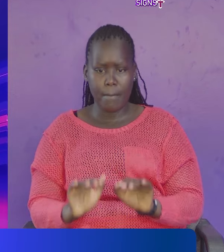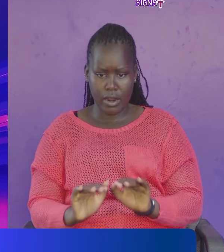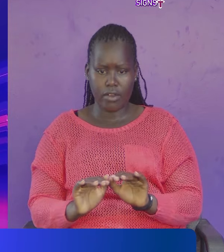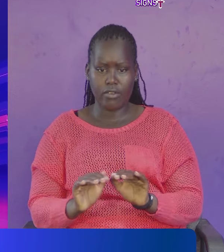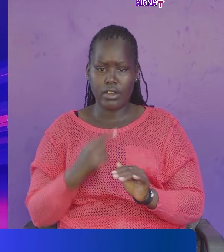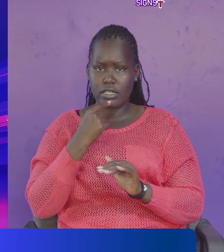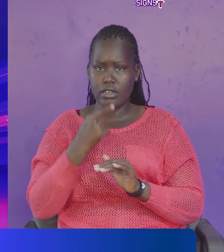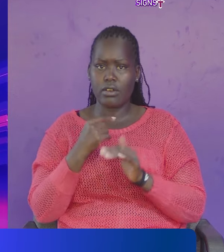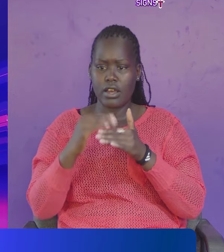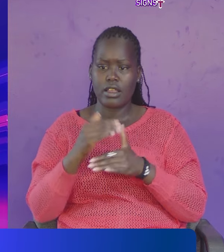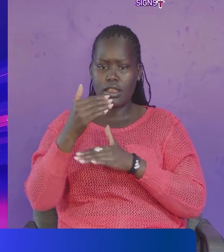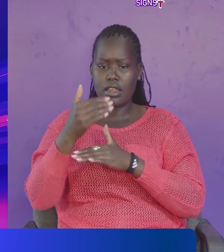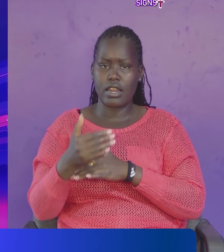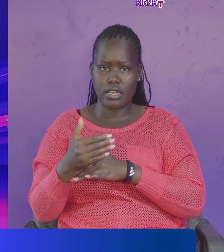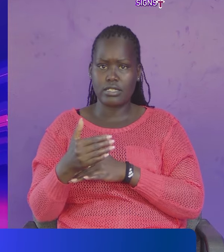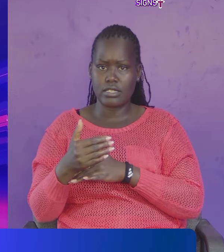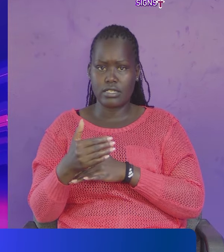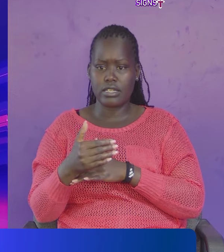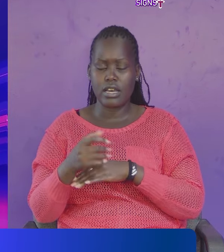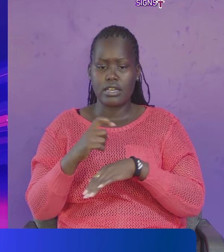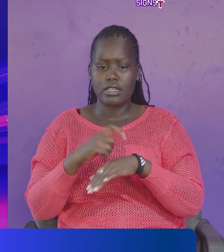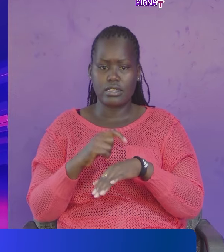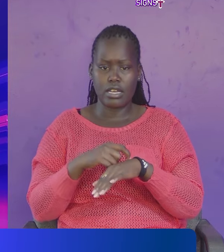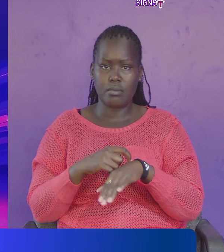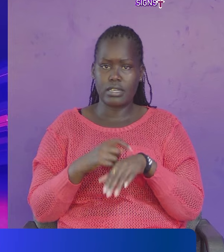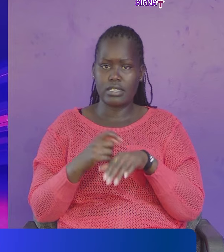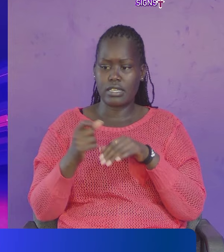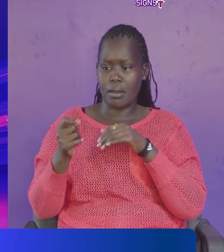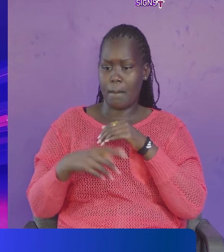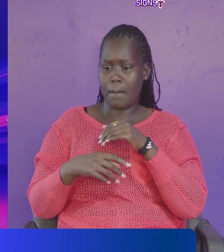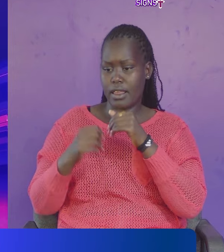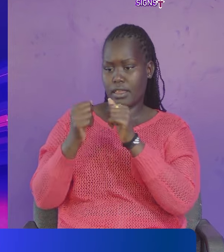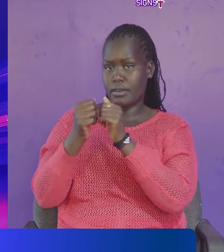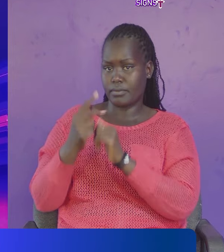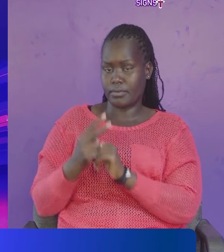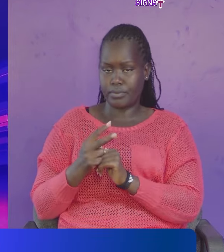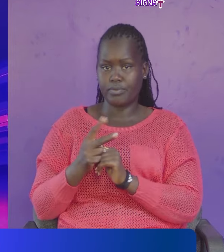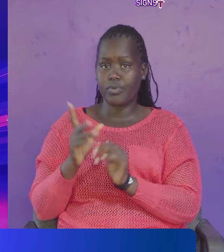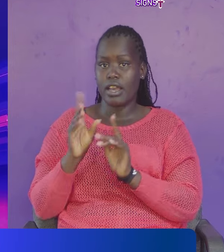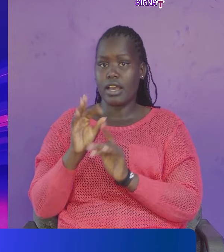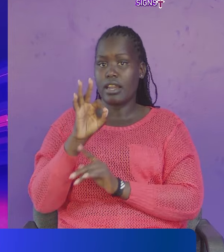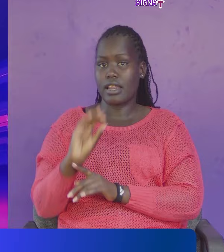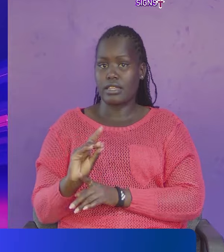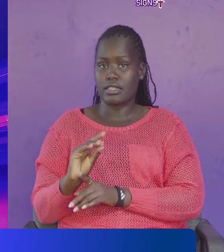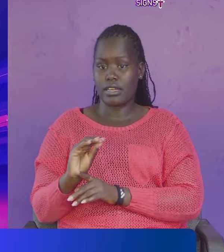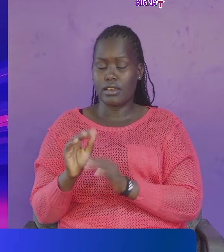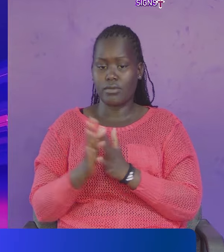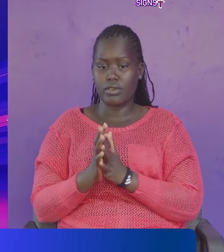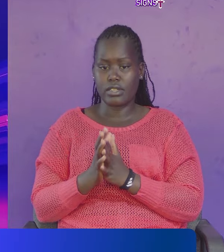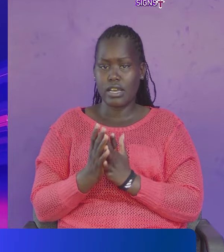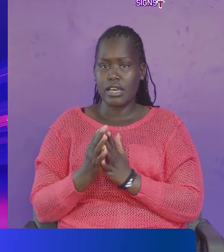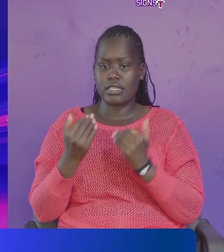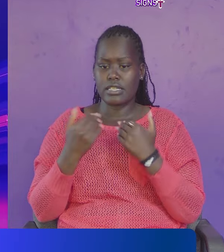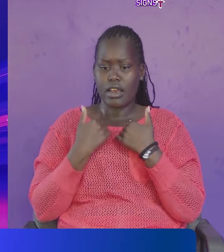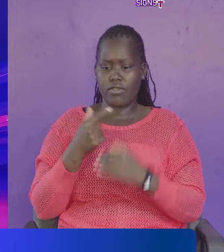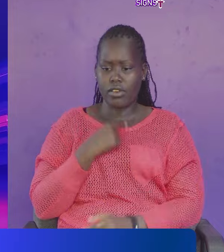next available slot is in December 30th. The program is jam-packed with hundreds of visitors streaming in